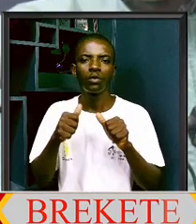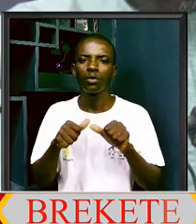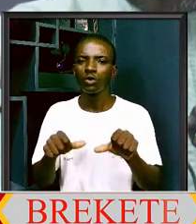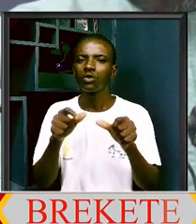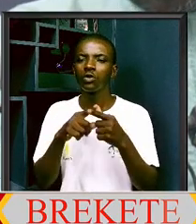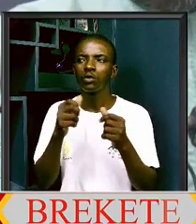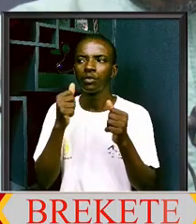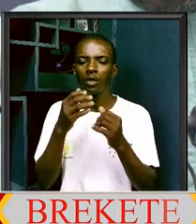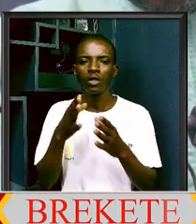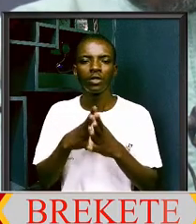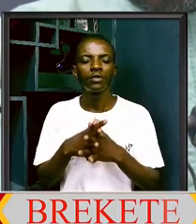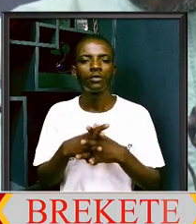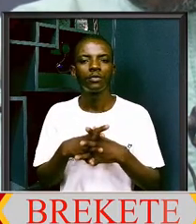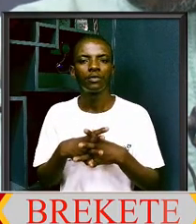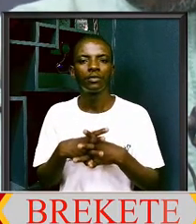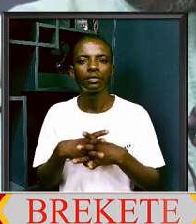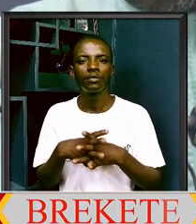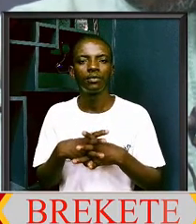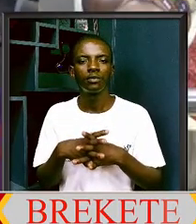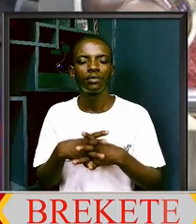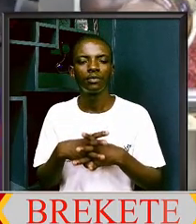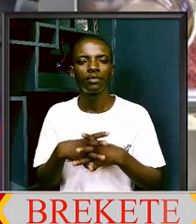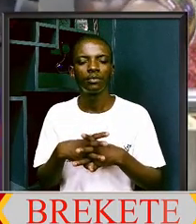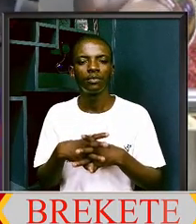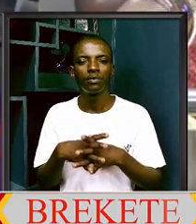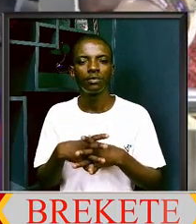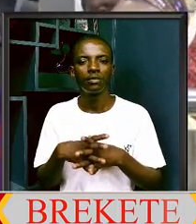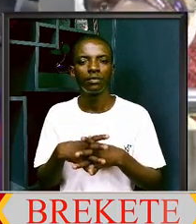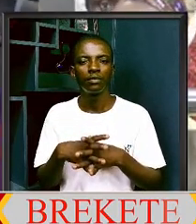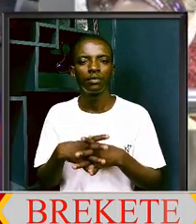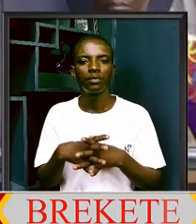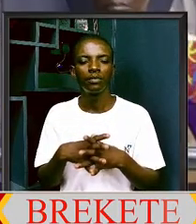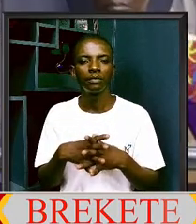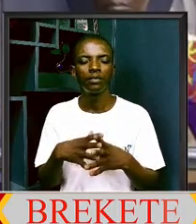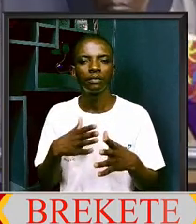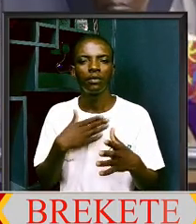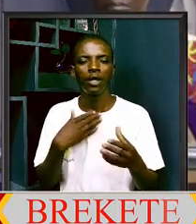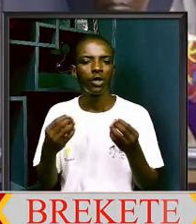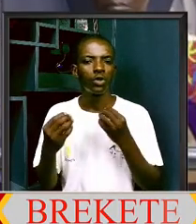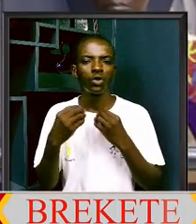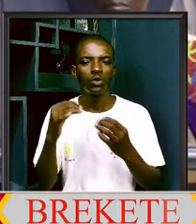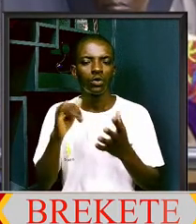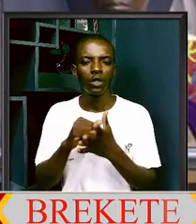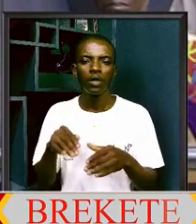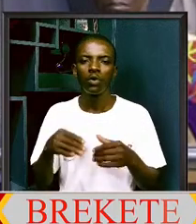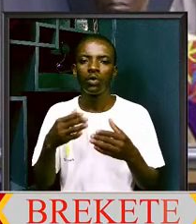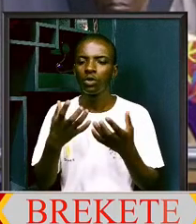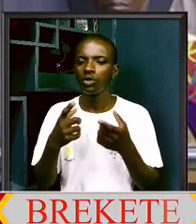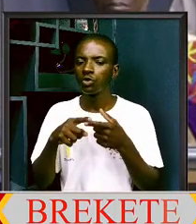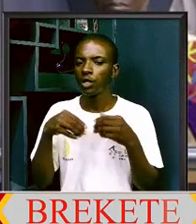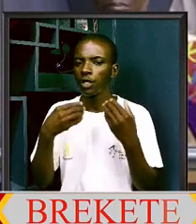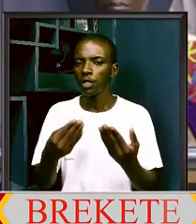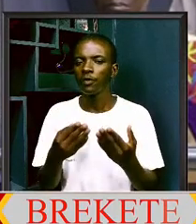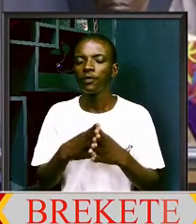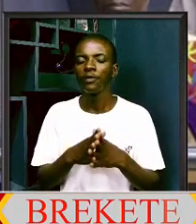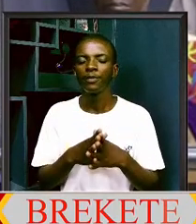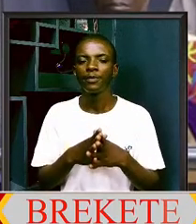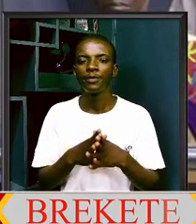to bless amen amen uh my contribution that I want to